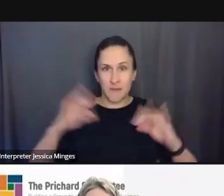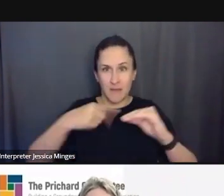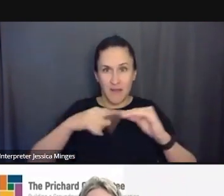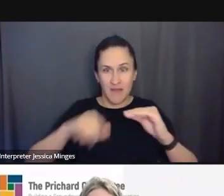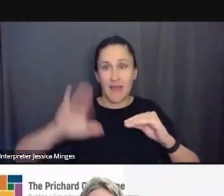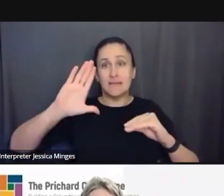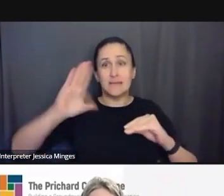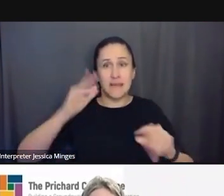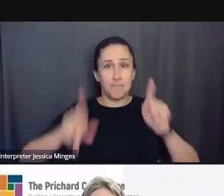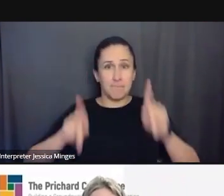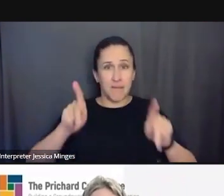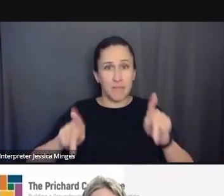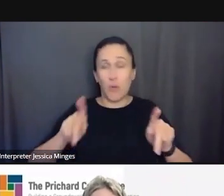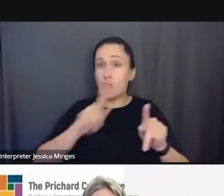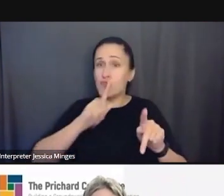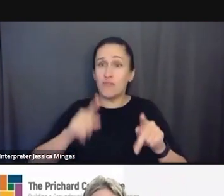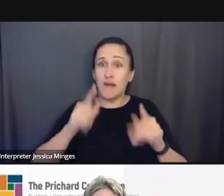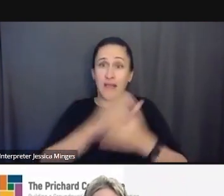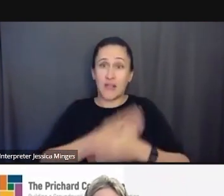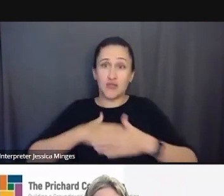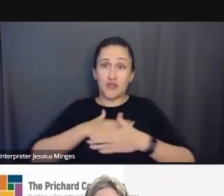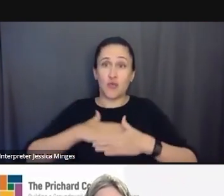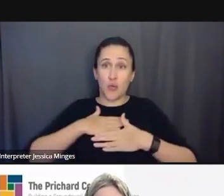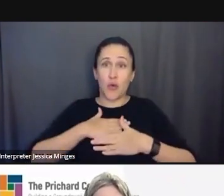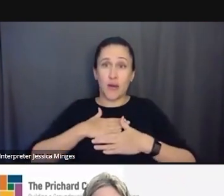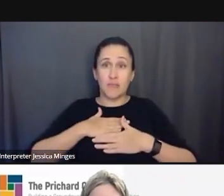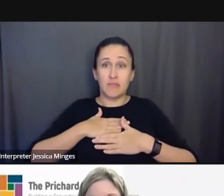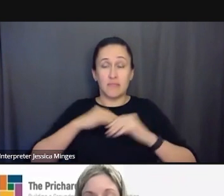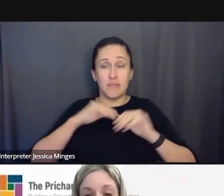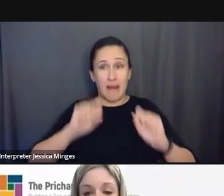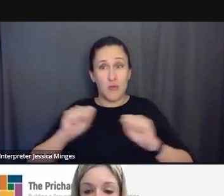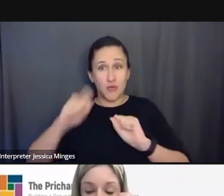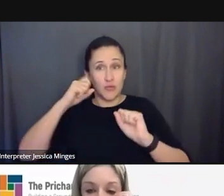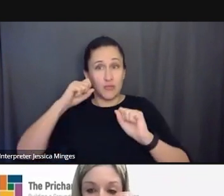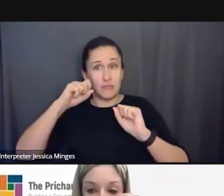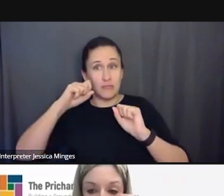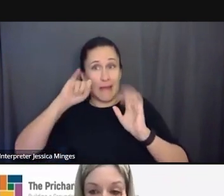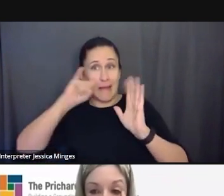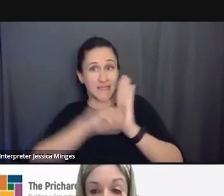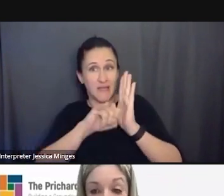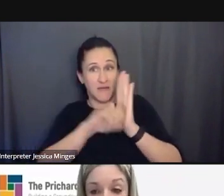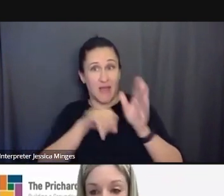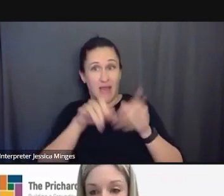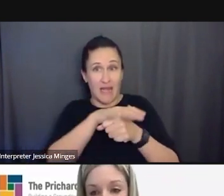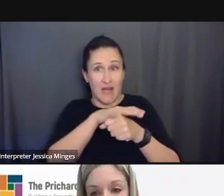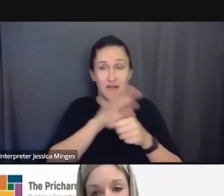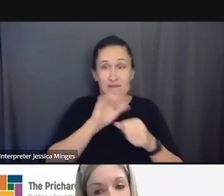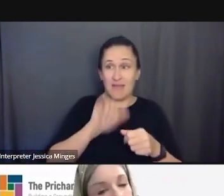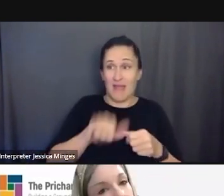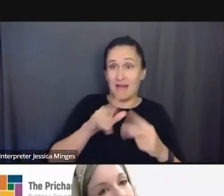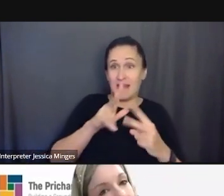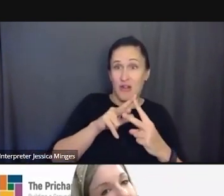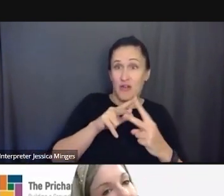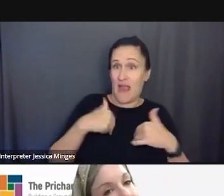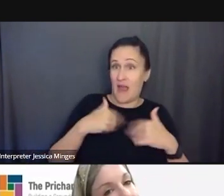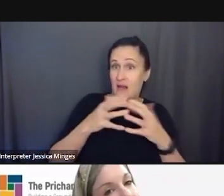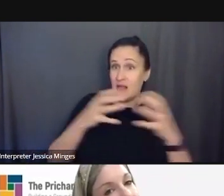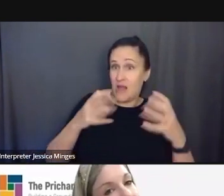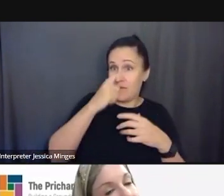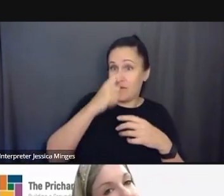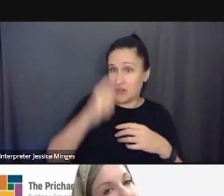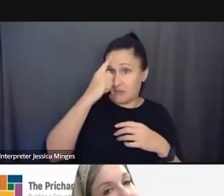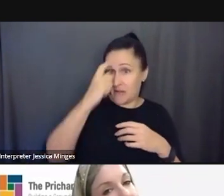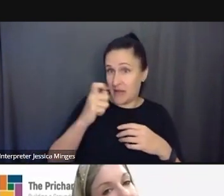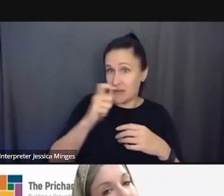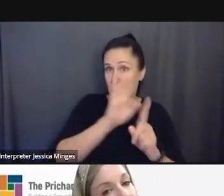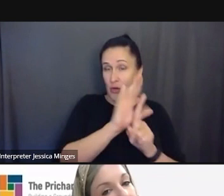like people really enjoyed being able to identify an area that either they had a great interest in because of